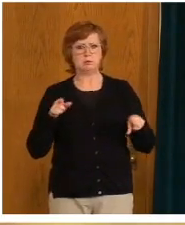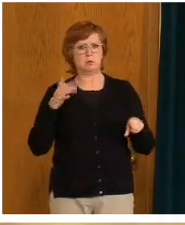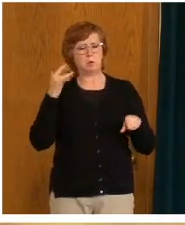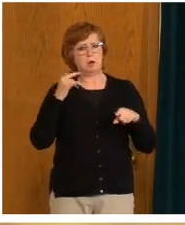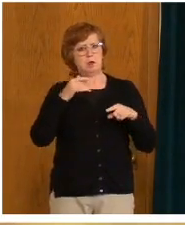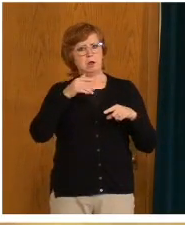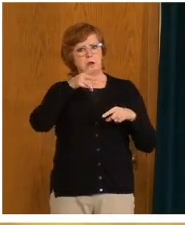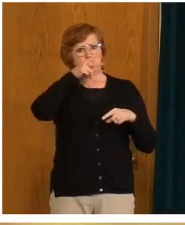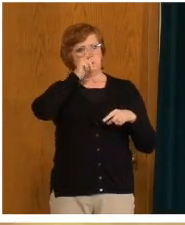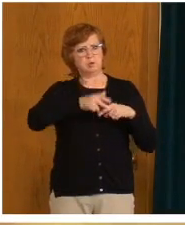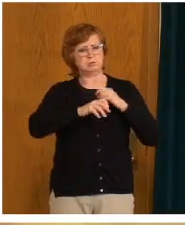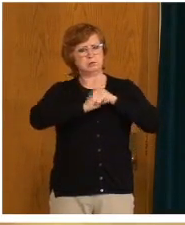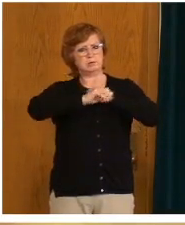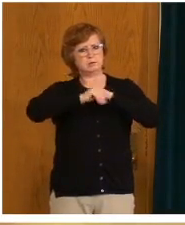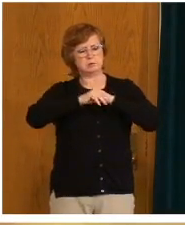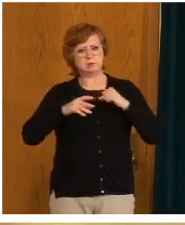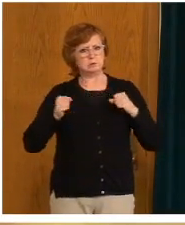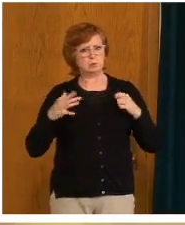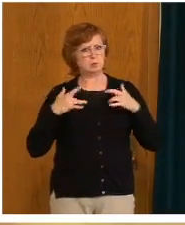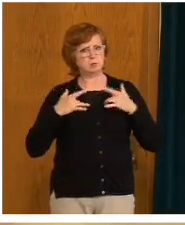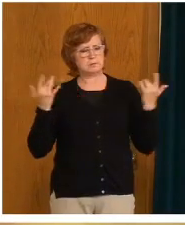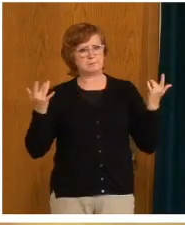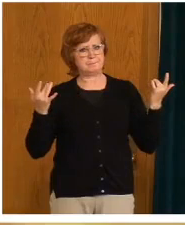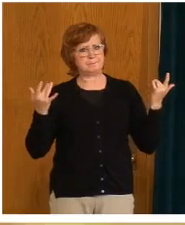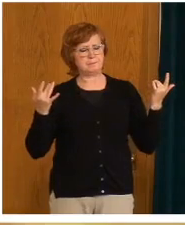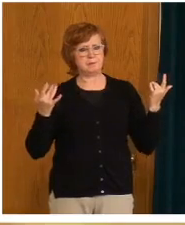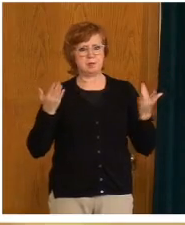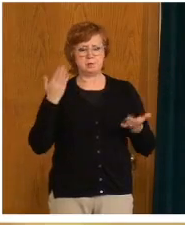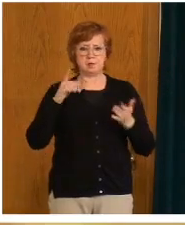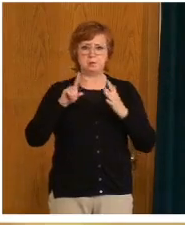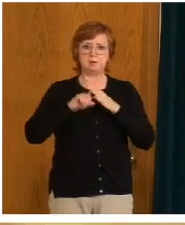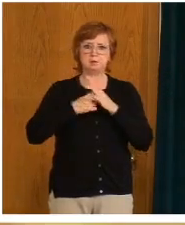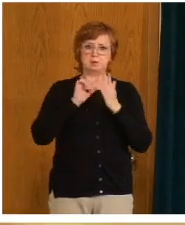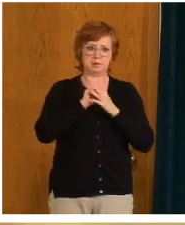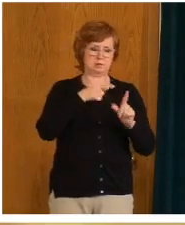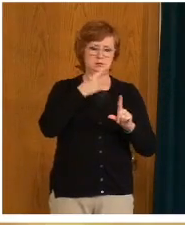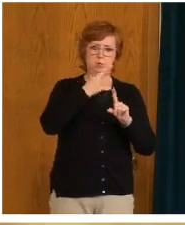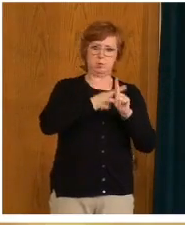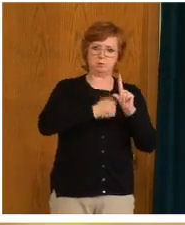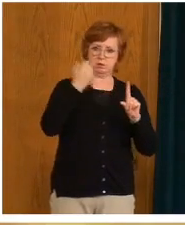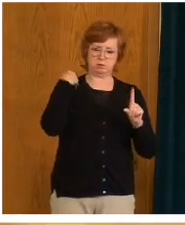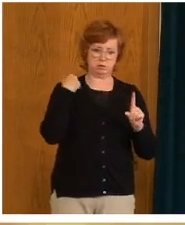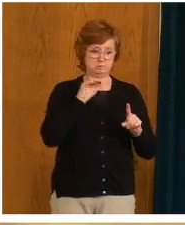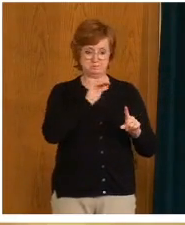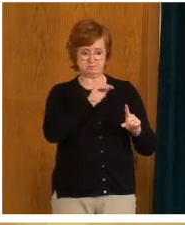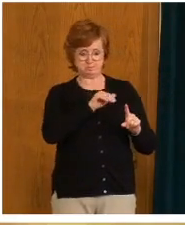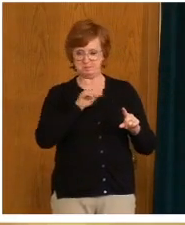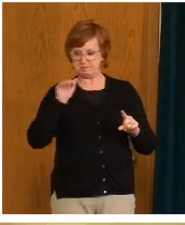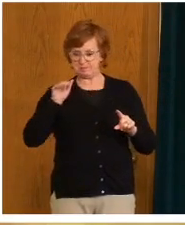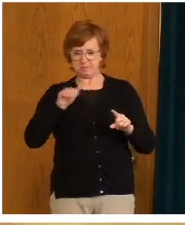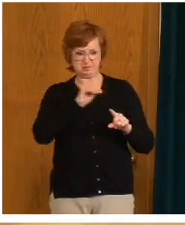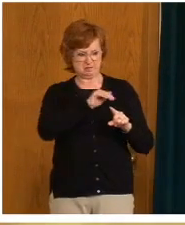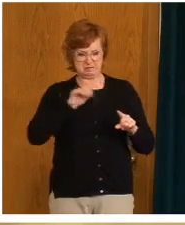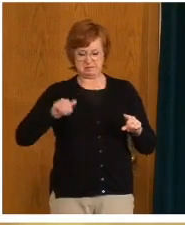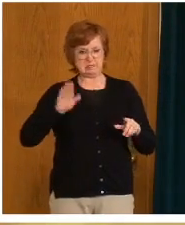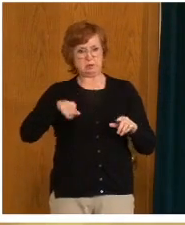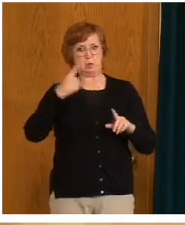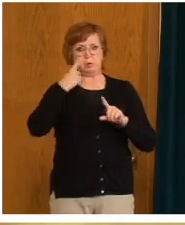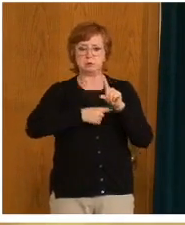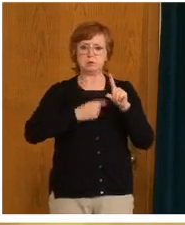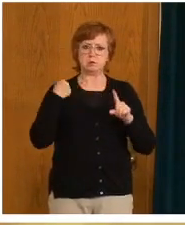been doing. Should we not have been doing that, I guess, a month ago or maybe longer, saying, look, this is how crucial it